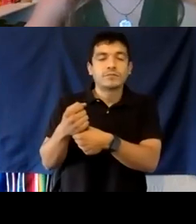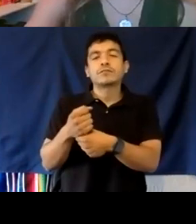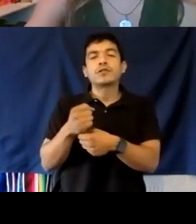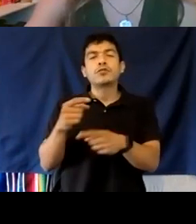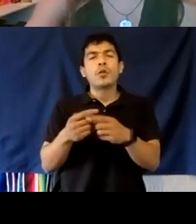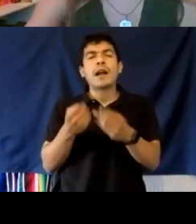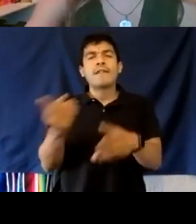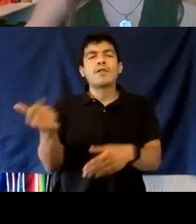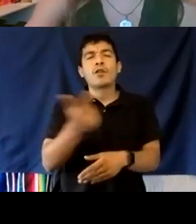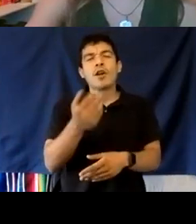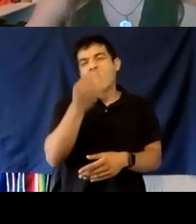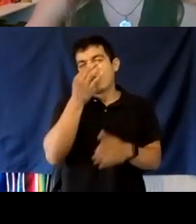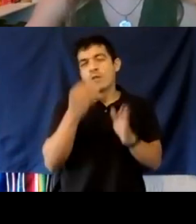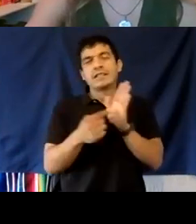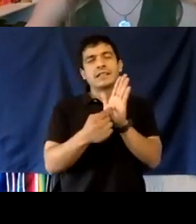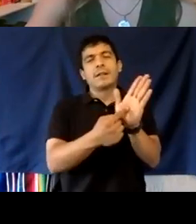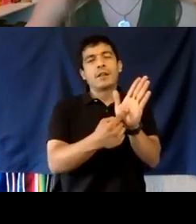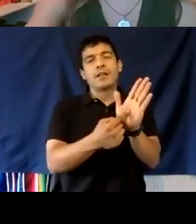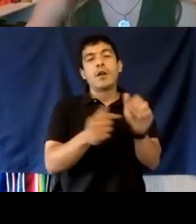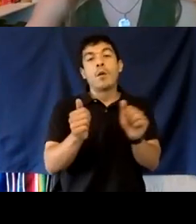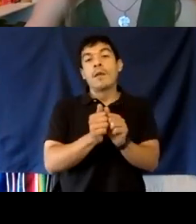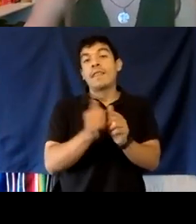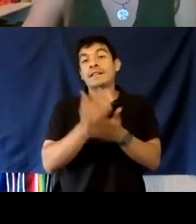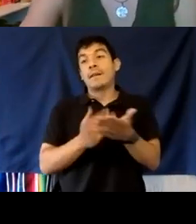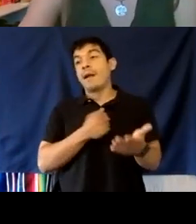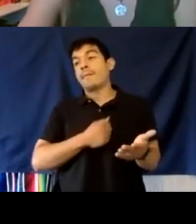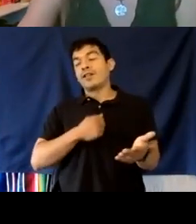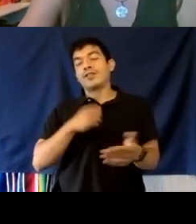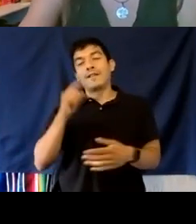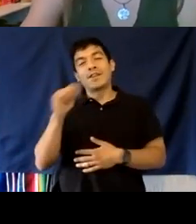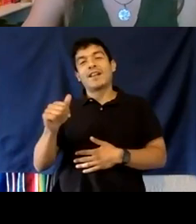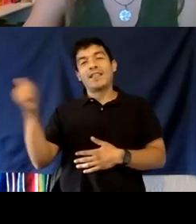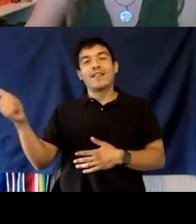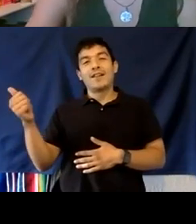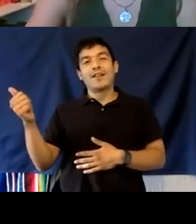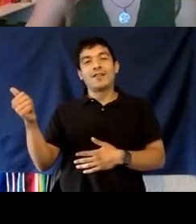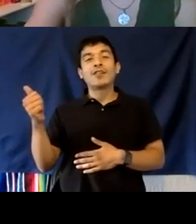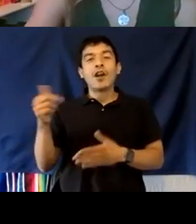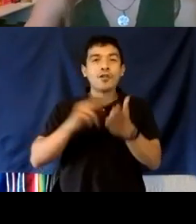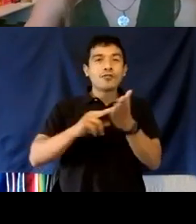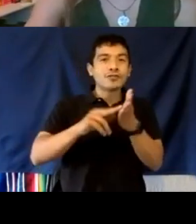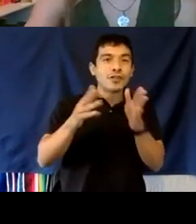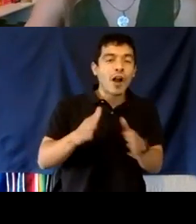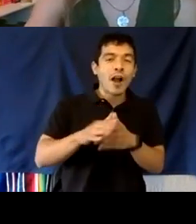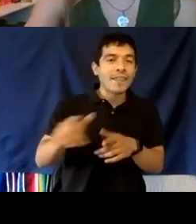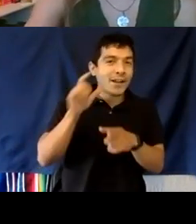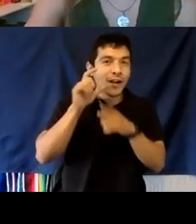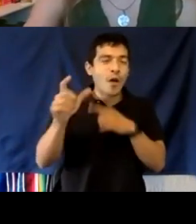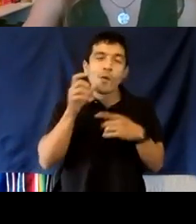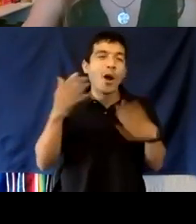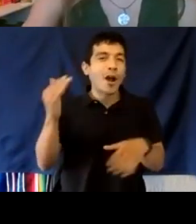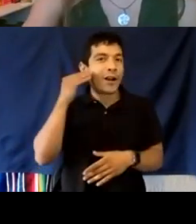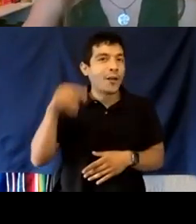a couple of different examples, and with apologies for the other hardcore researchers on this call who know this really well,